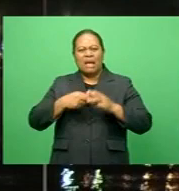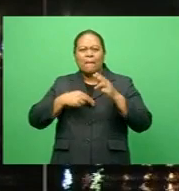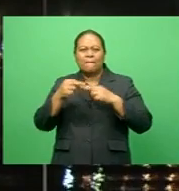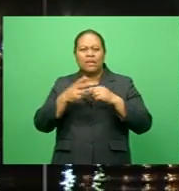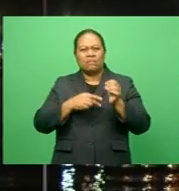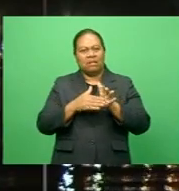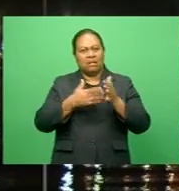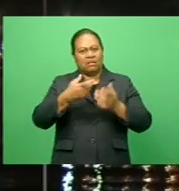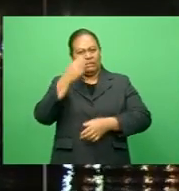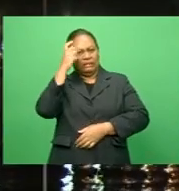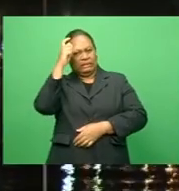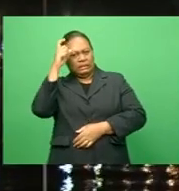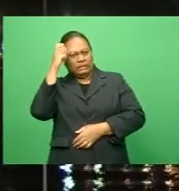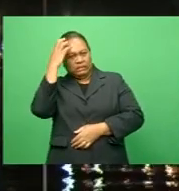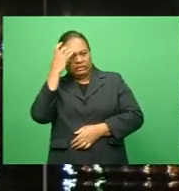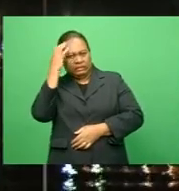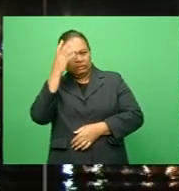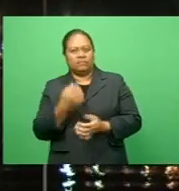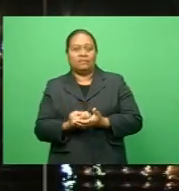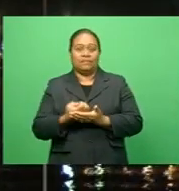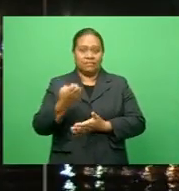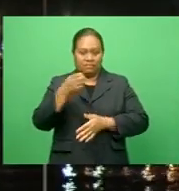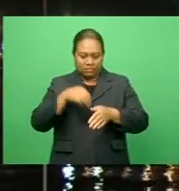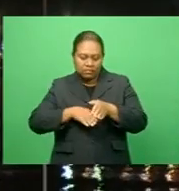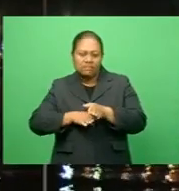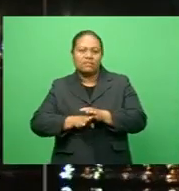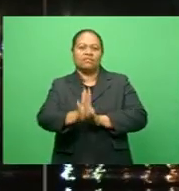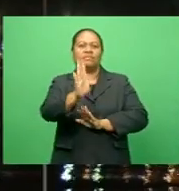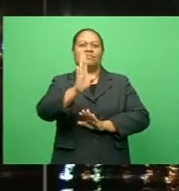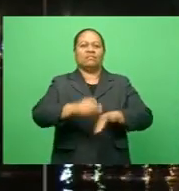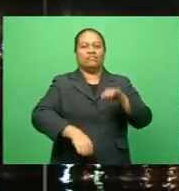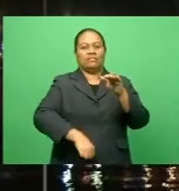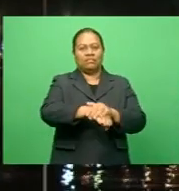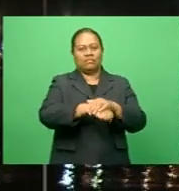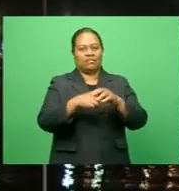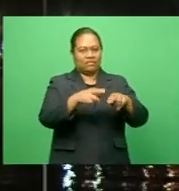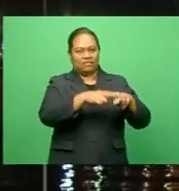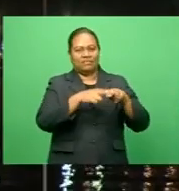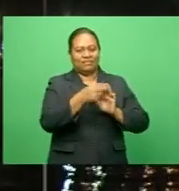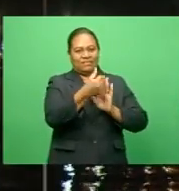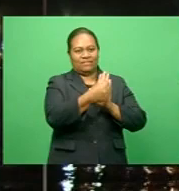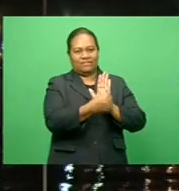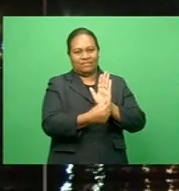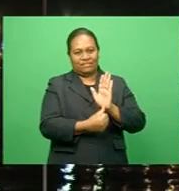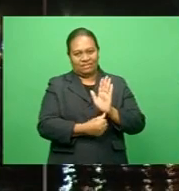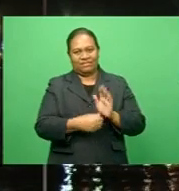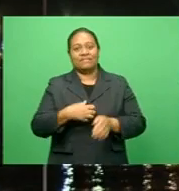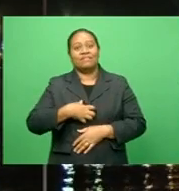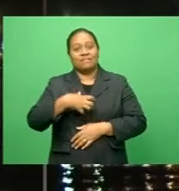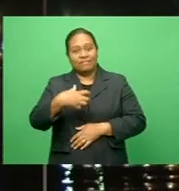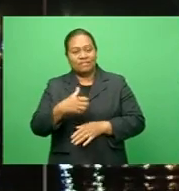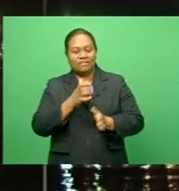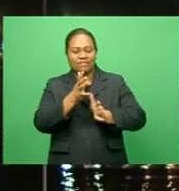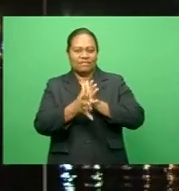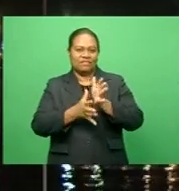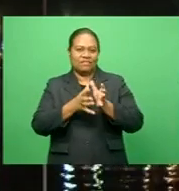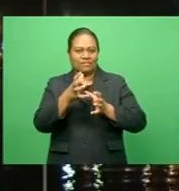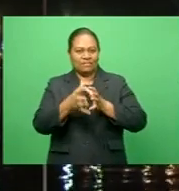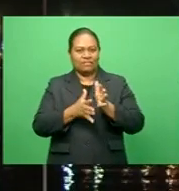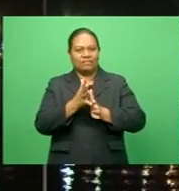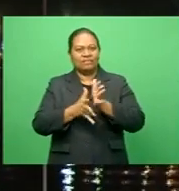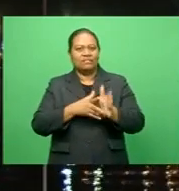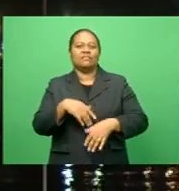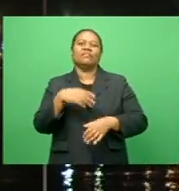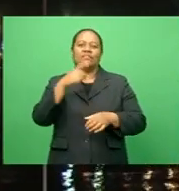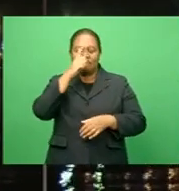major concern, and economic resilience and recovery tops Fiji's agenda. Now for these stories and others, tune in daily to our